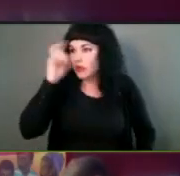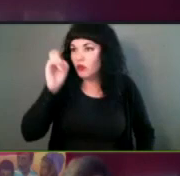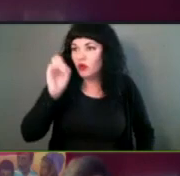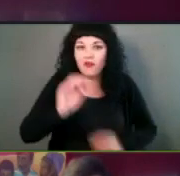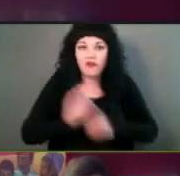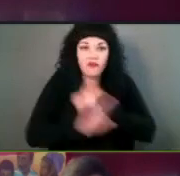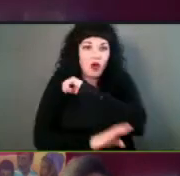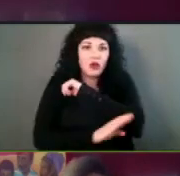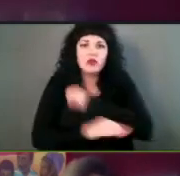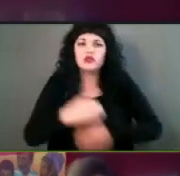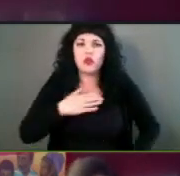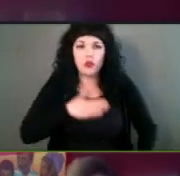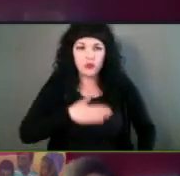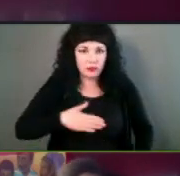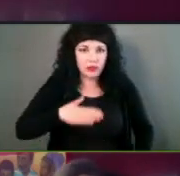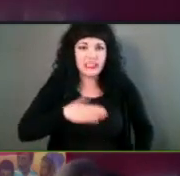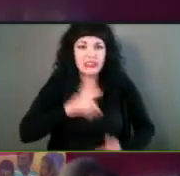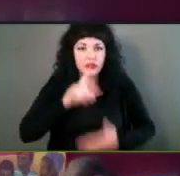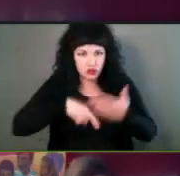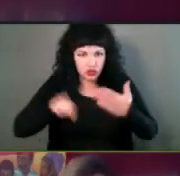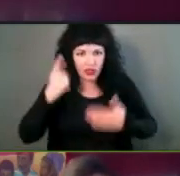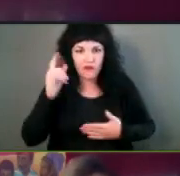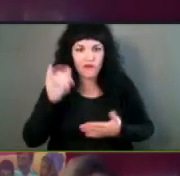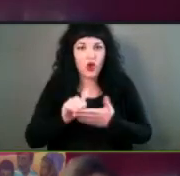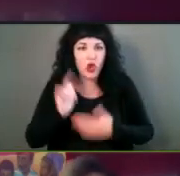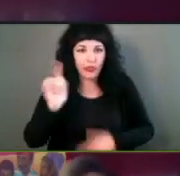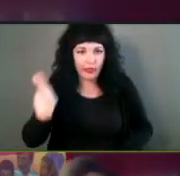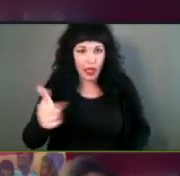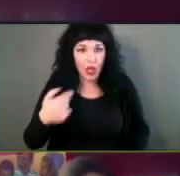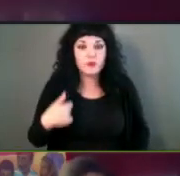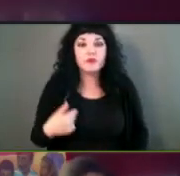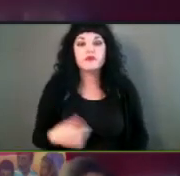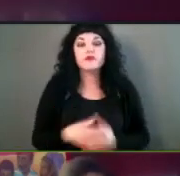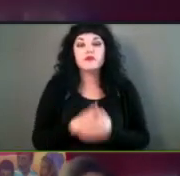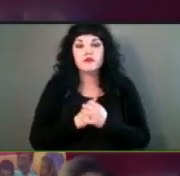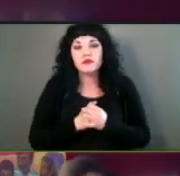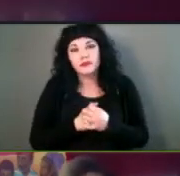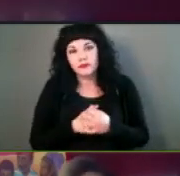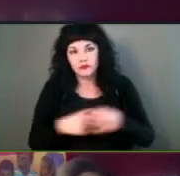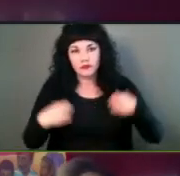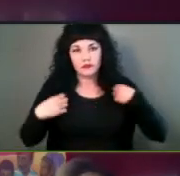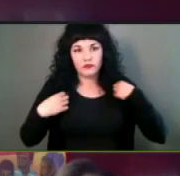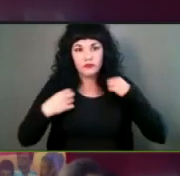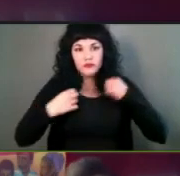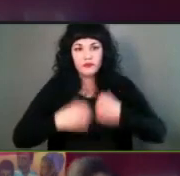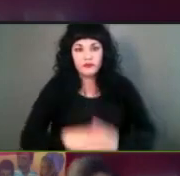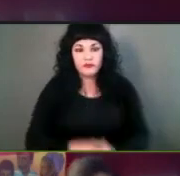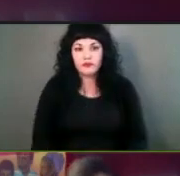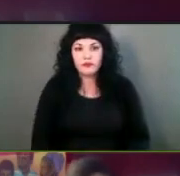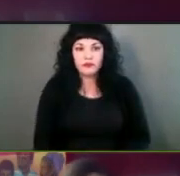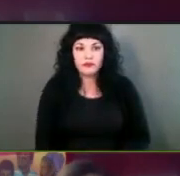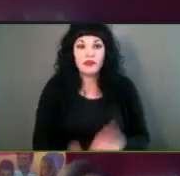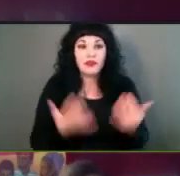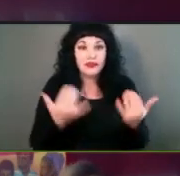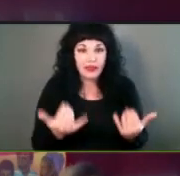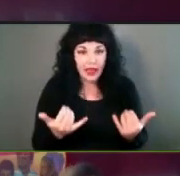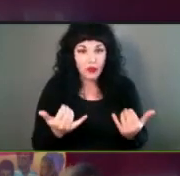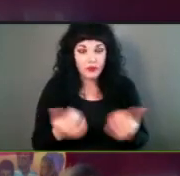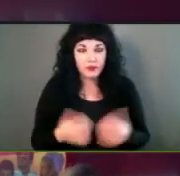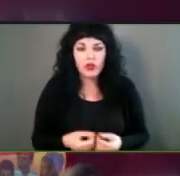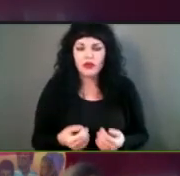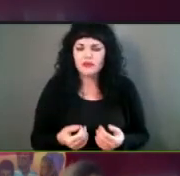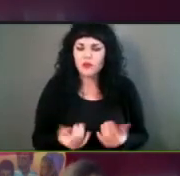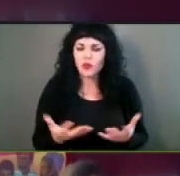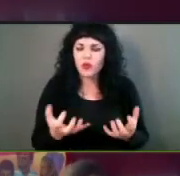that. And while we're talking about parents, we'd like to make sure that you get to hear a very important voice, and that's the voice